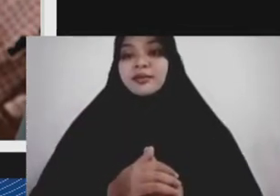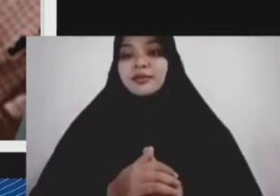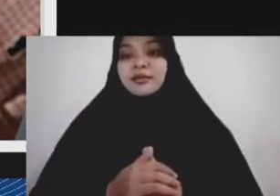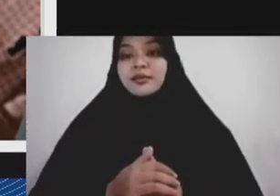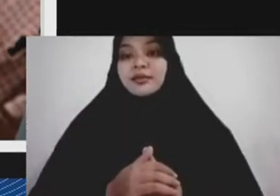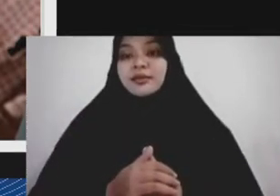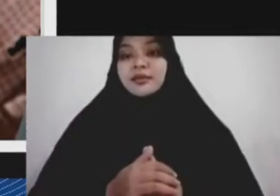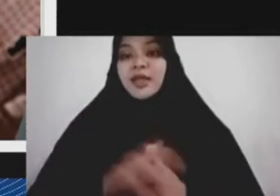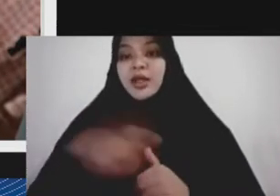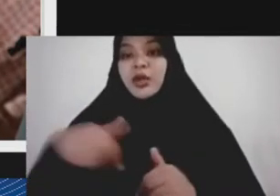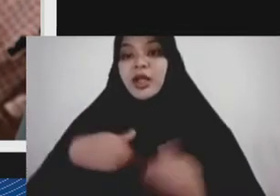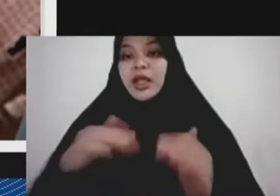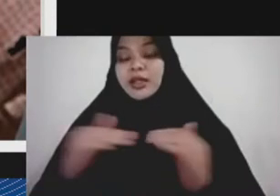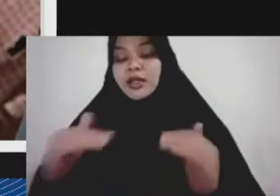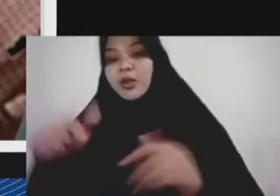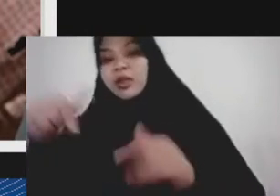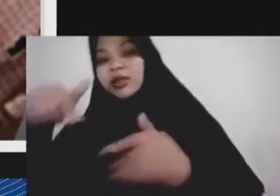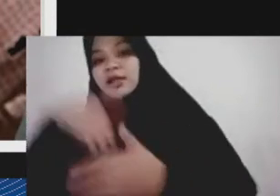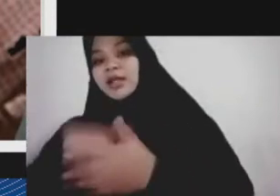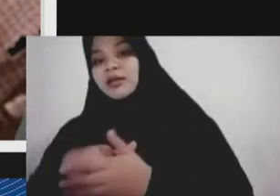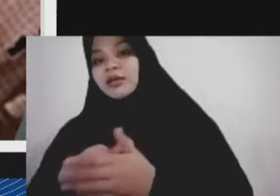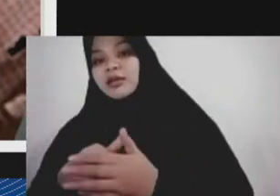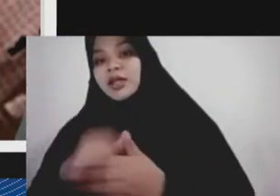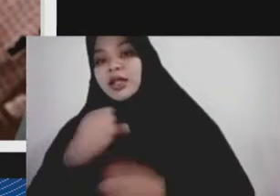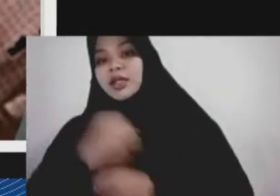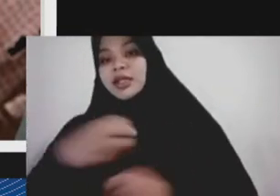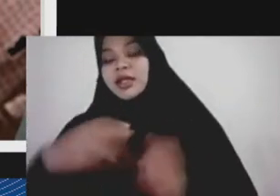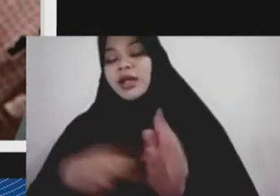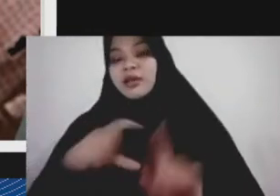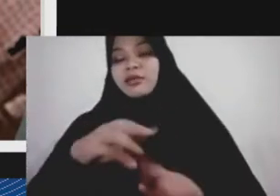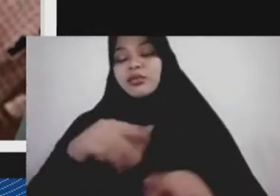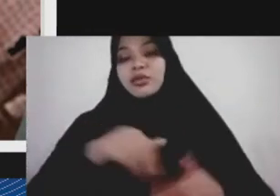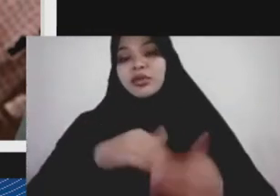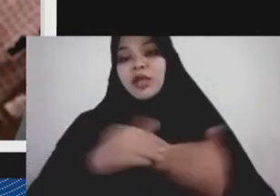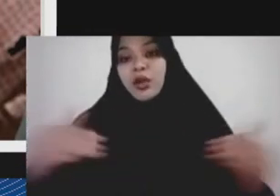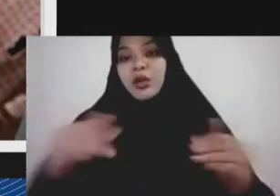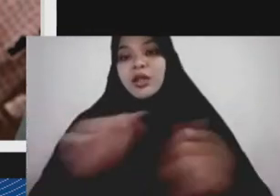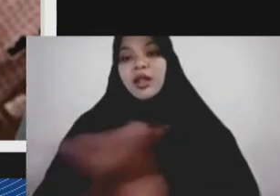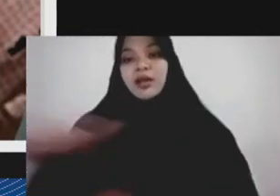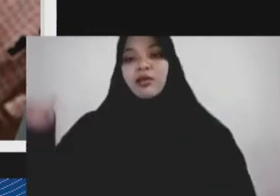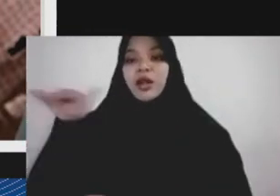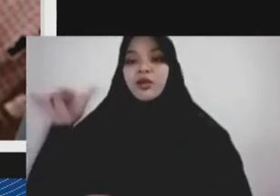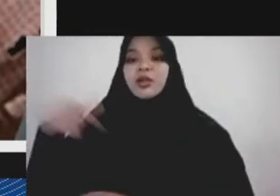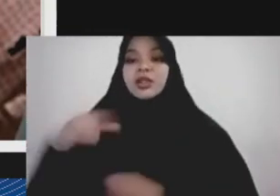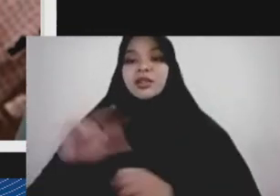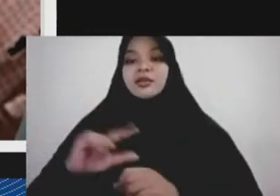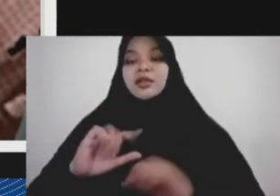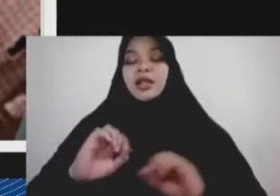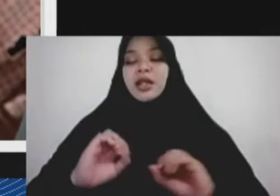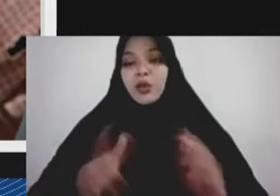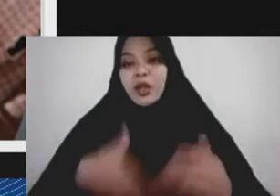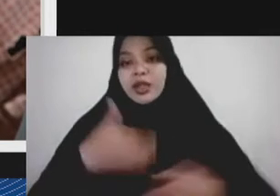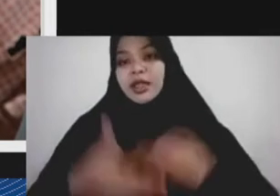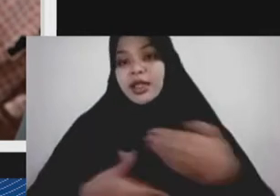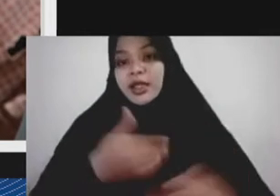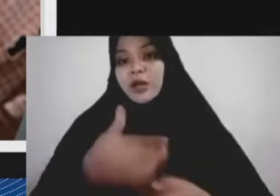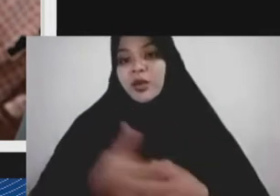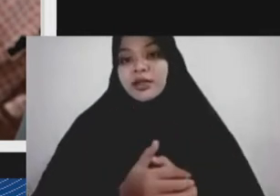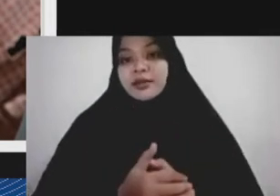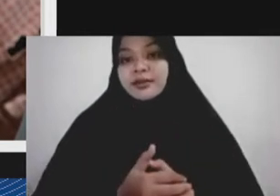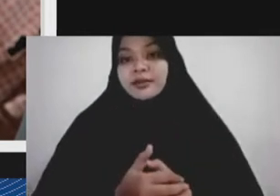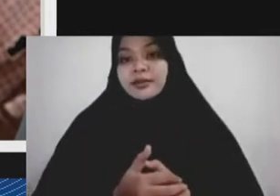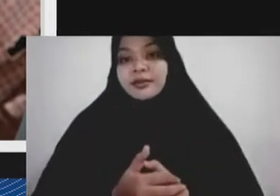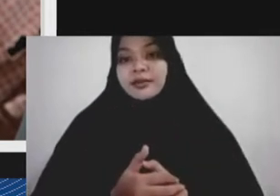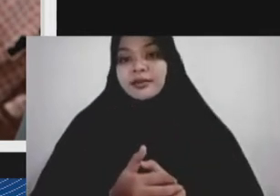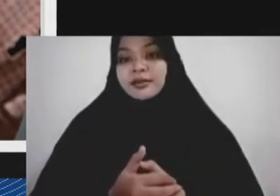gender inequities and violence that they heard was happening in the communities and specifically in